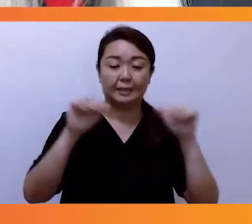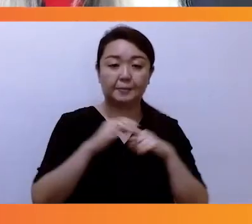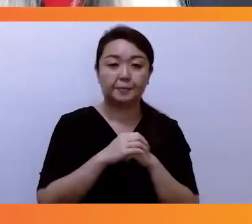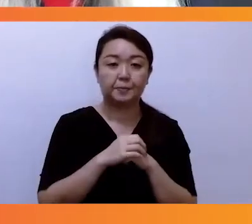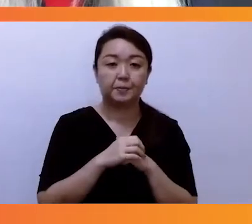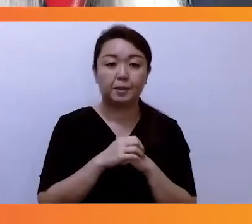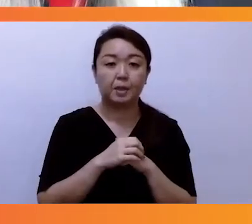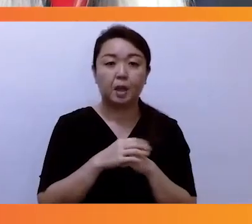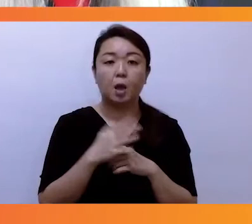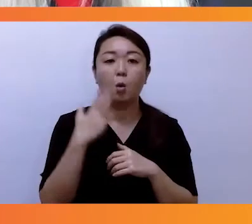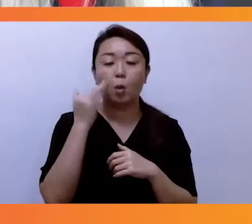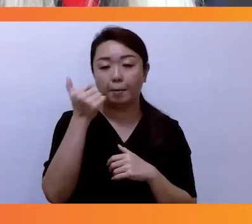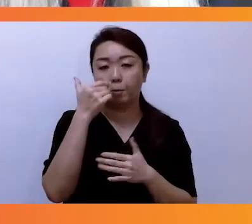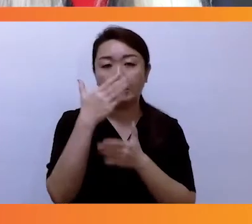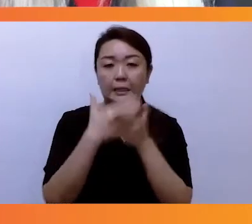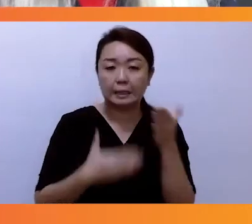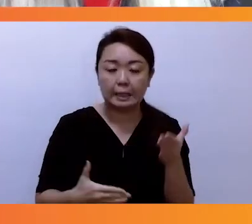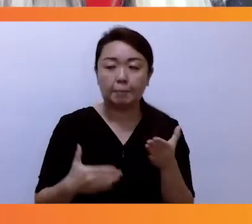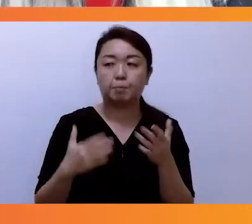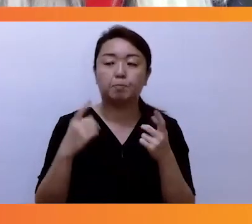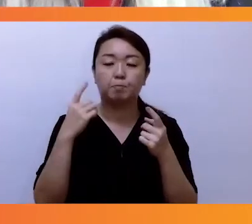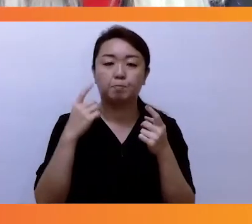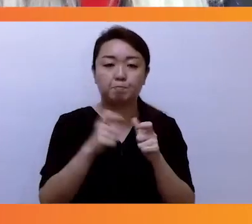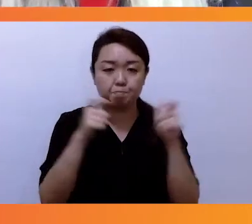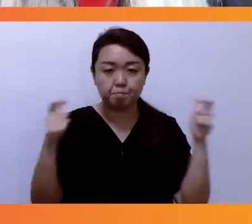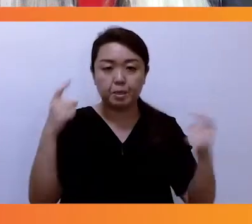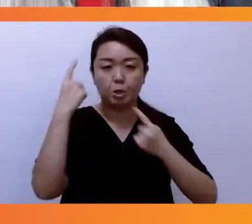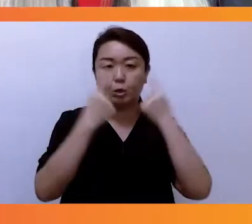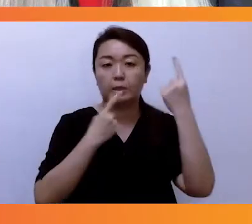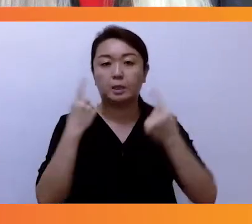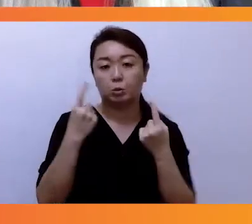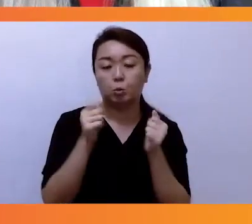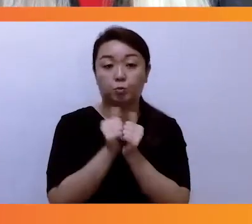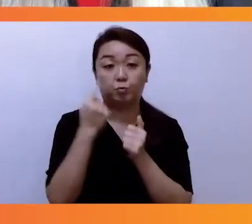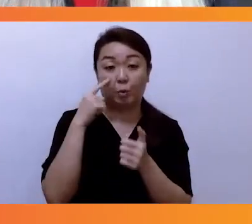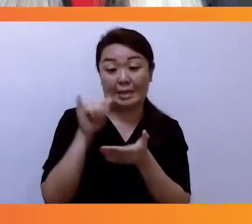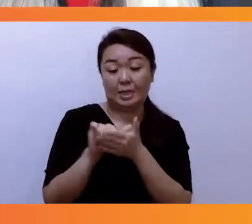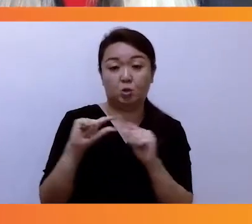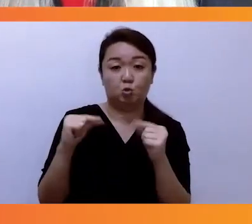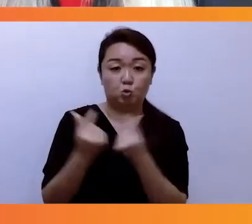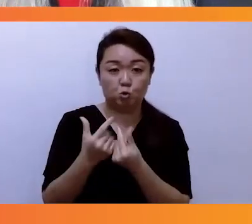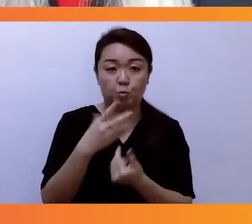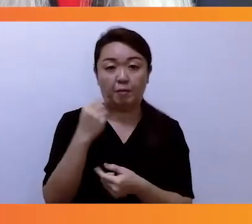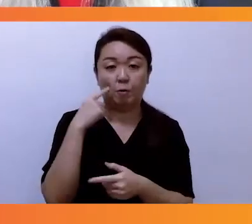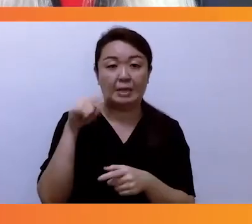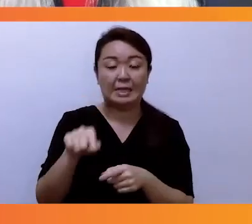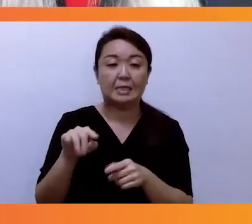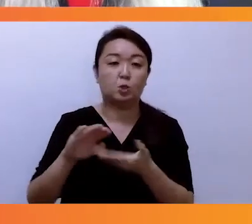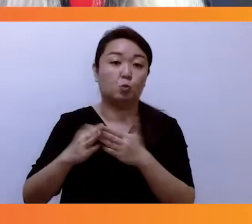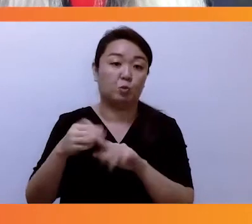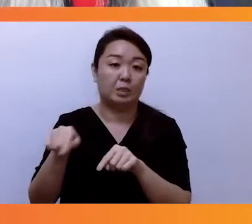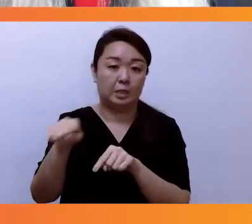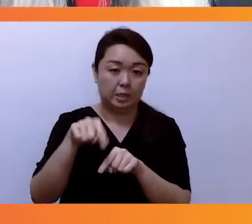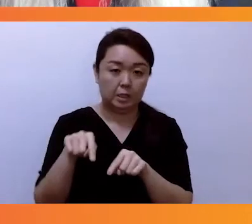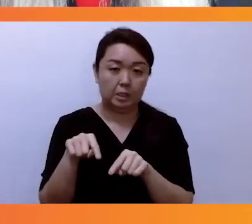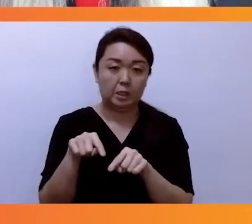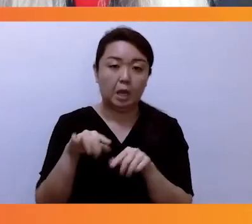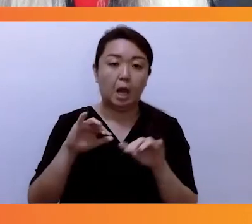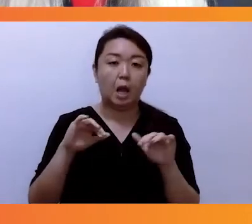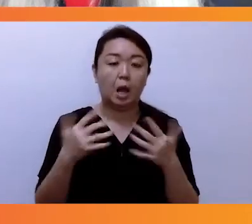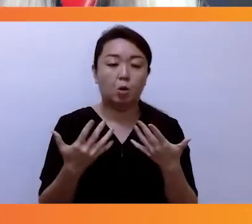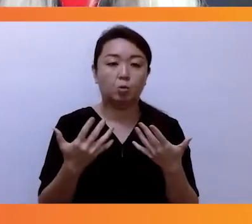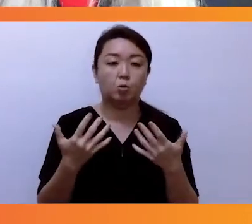dwarfism athlete, because some of the major considerations for this group and for this population